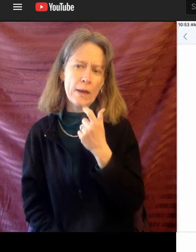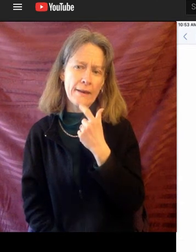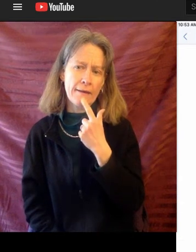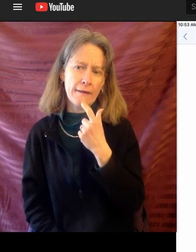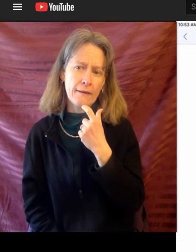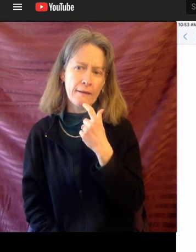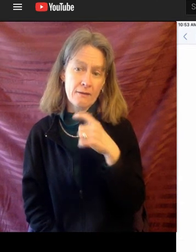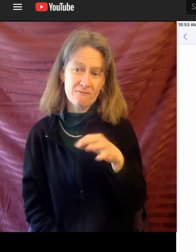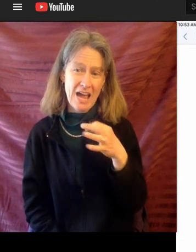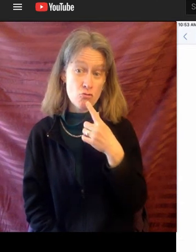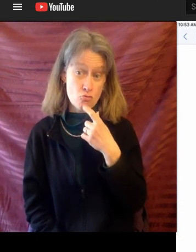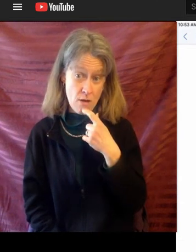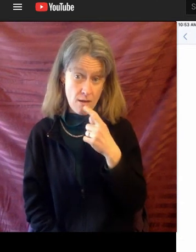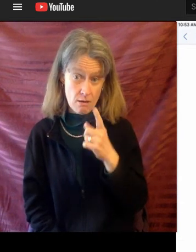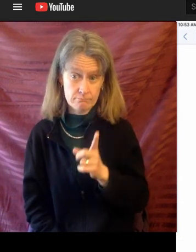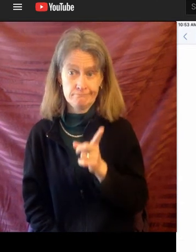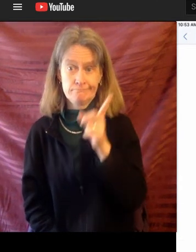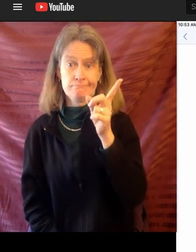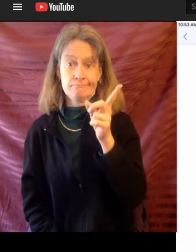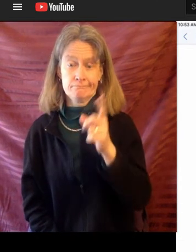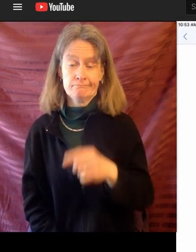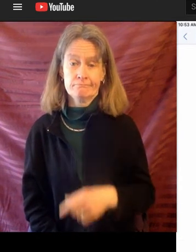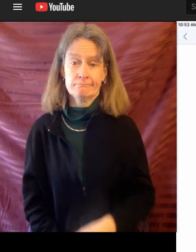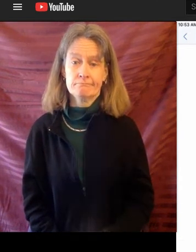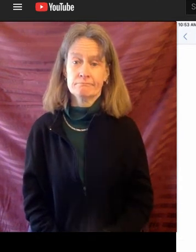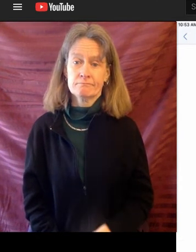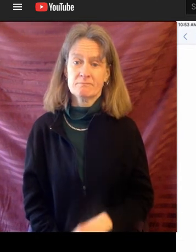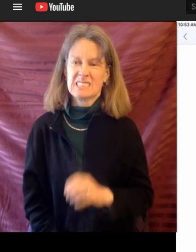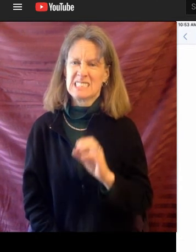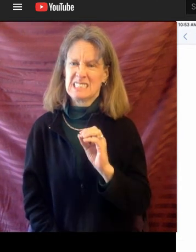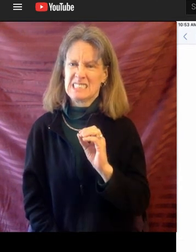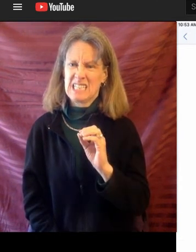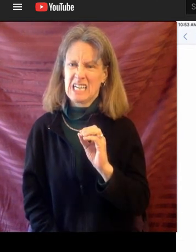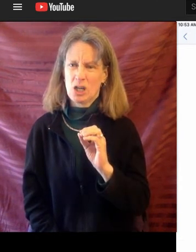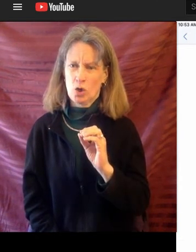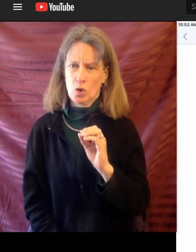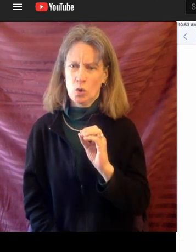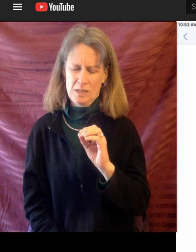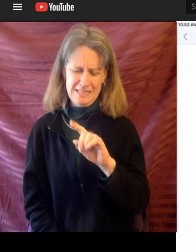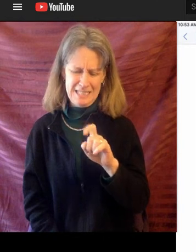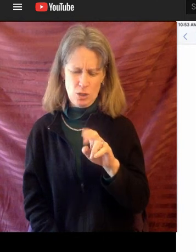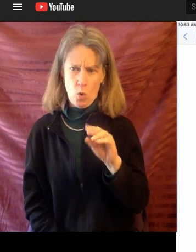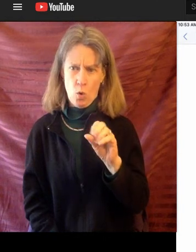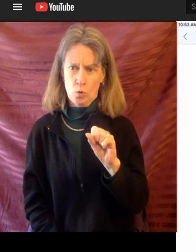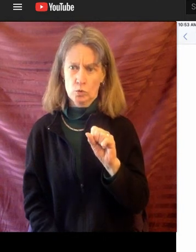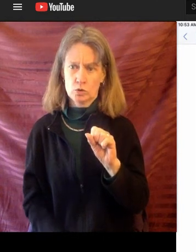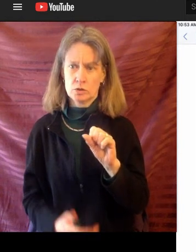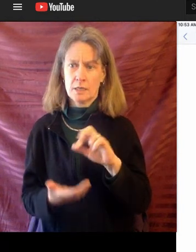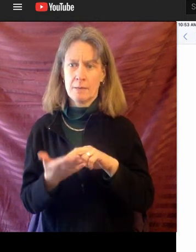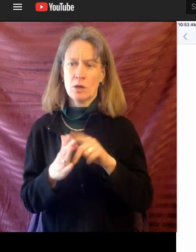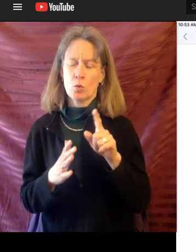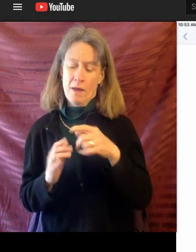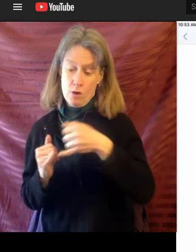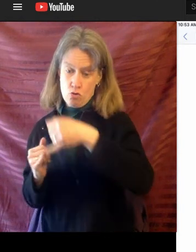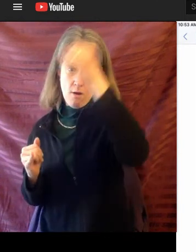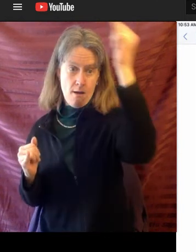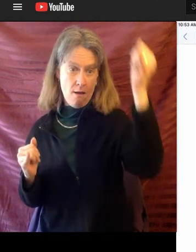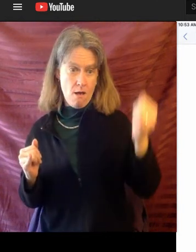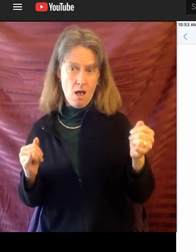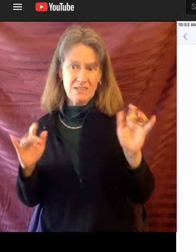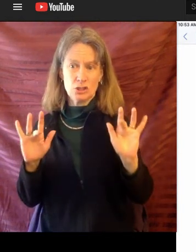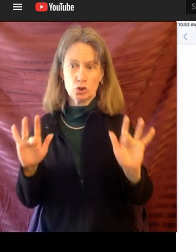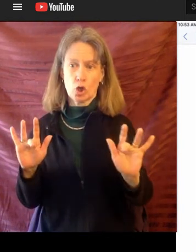scroll up. Your zeros are where your graph crosses your x-axis.